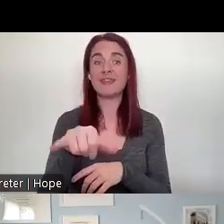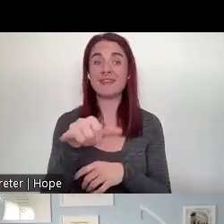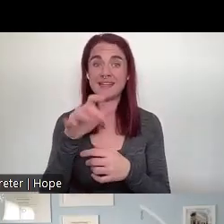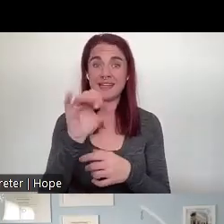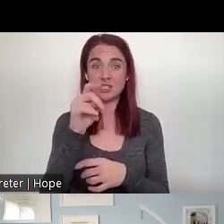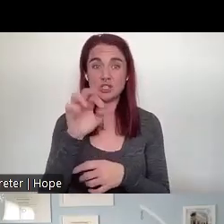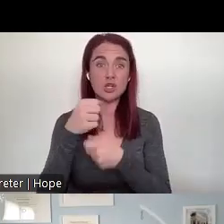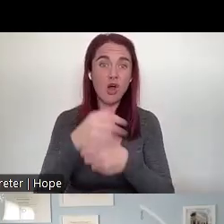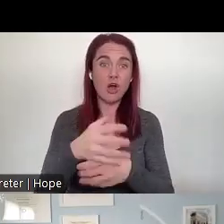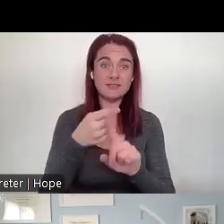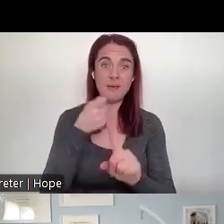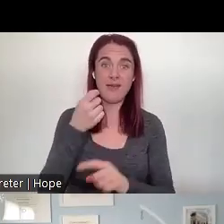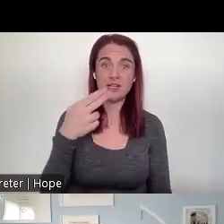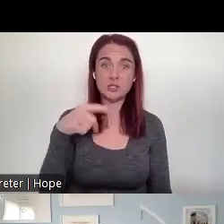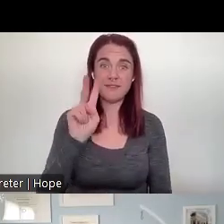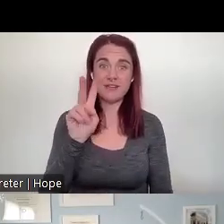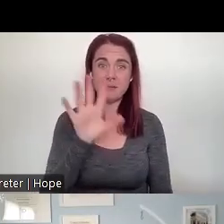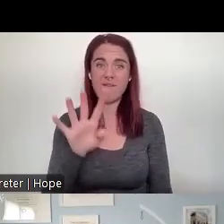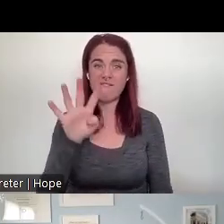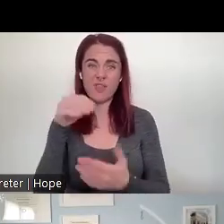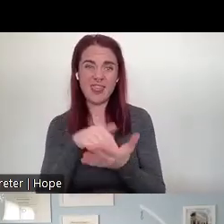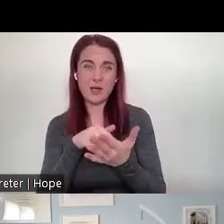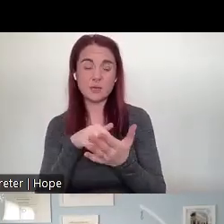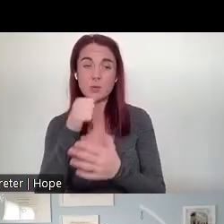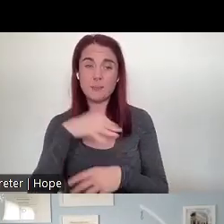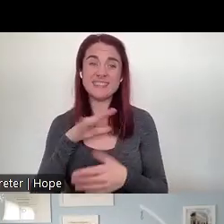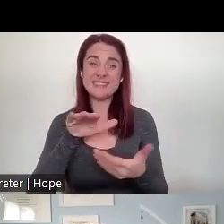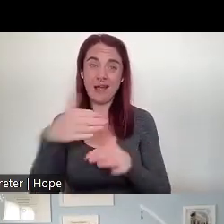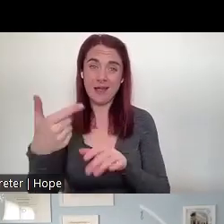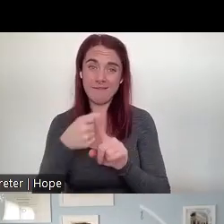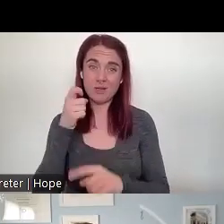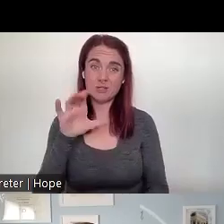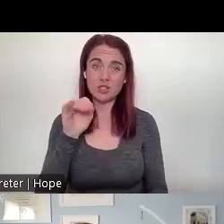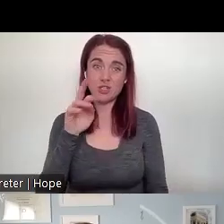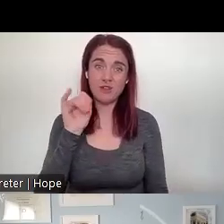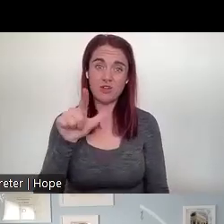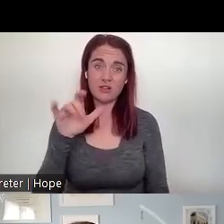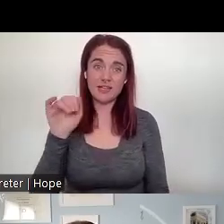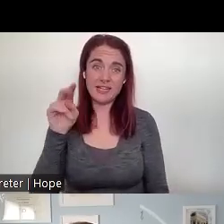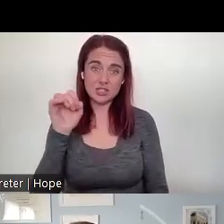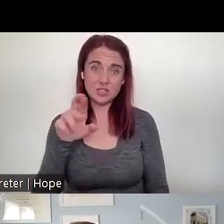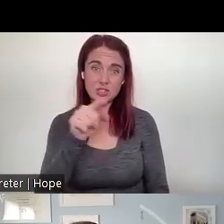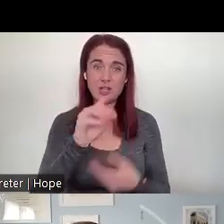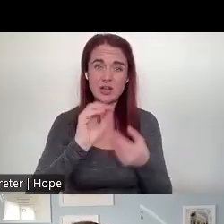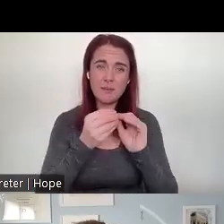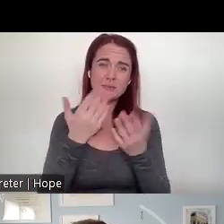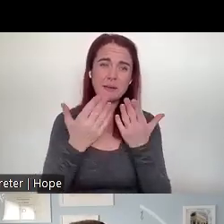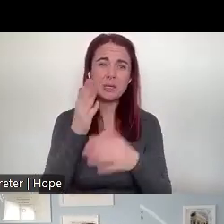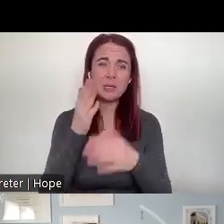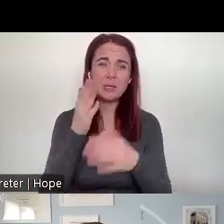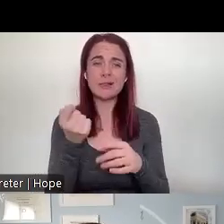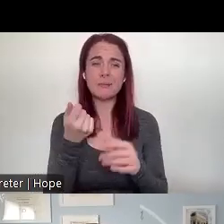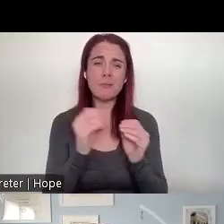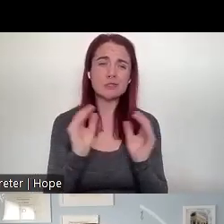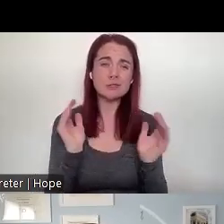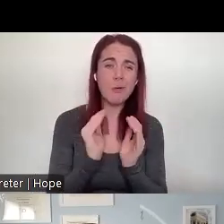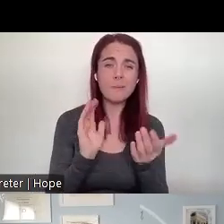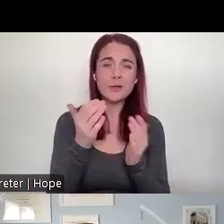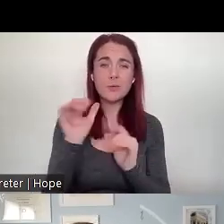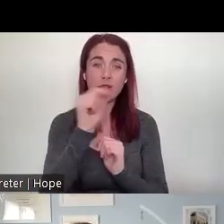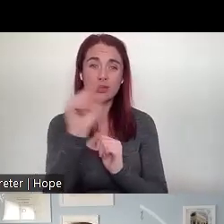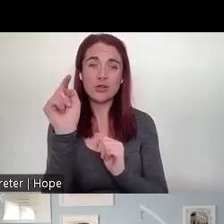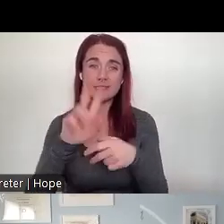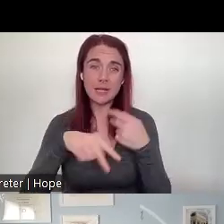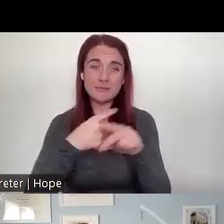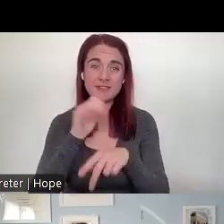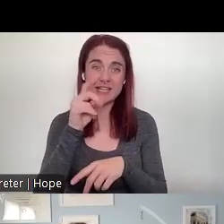HPV, and about 4,000 women die from cervical cancer. And so these numbers may be smaller than other types of cancer,